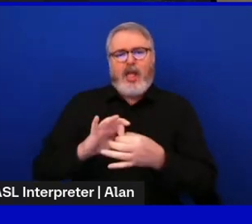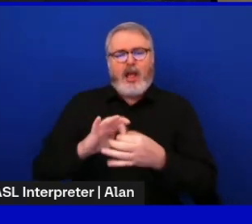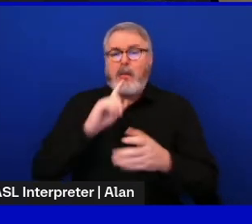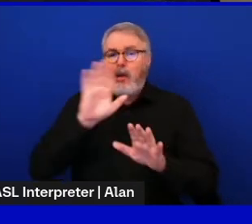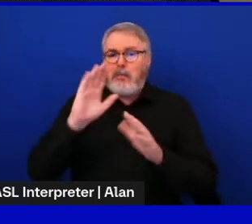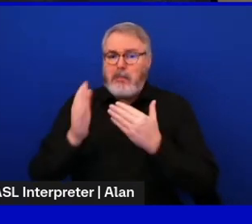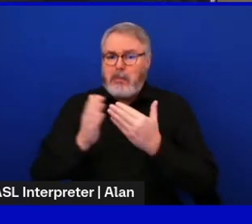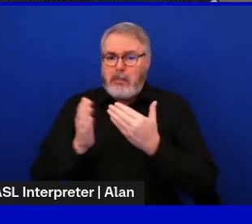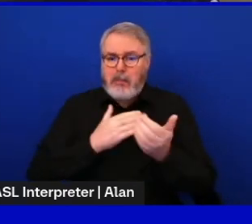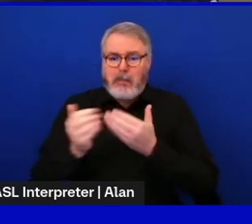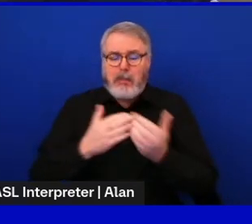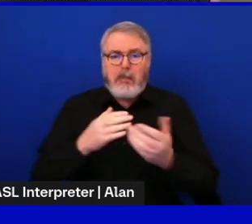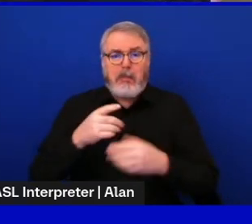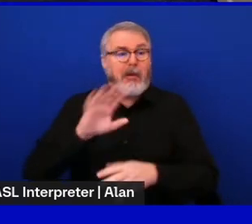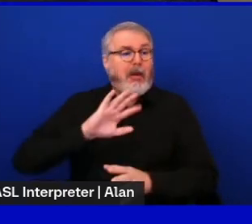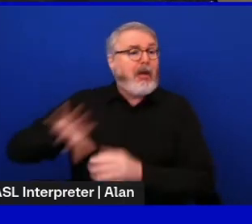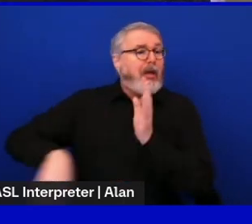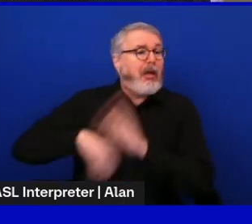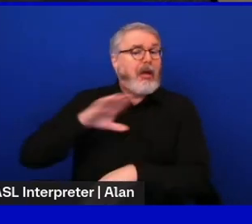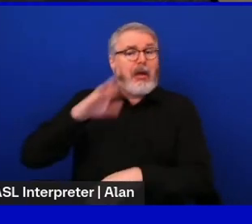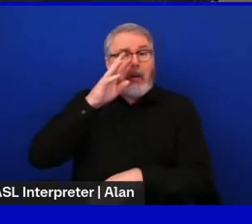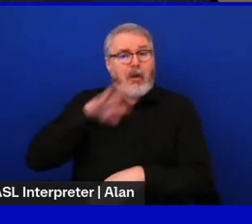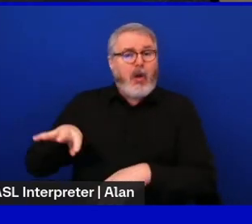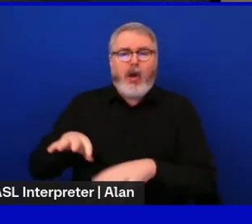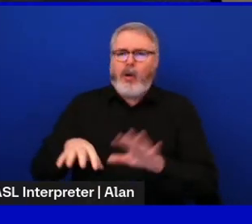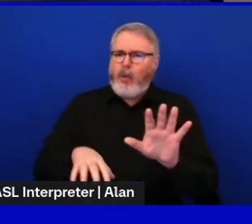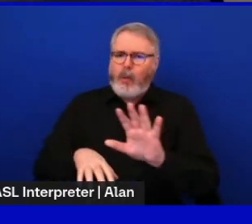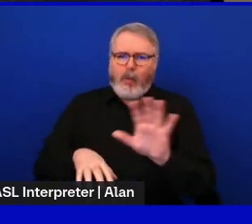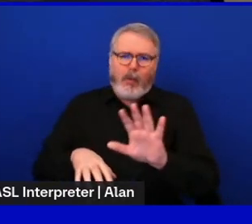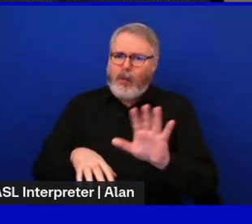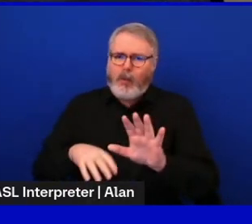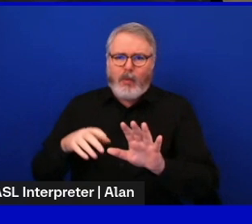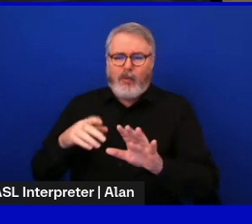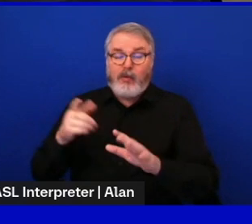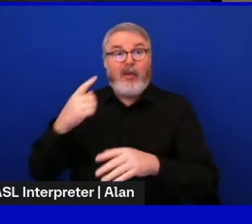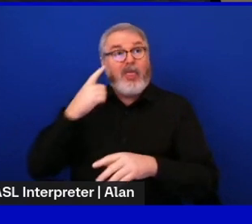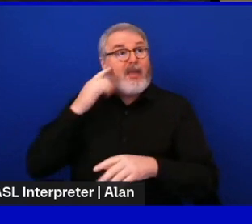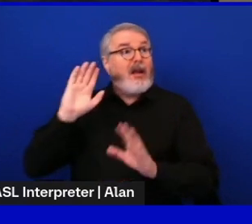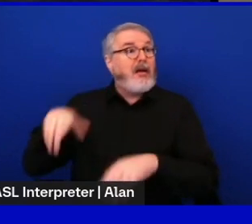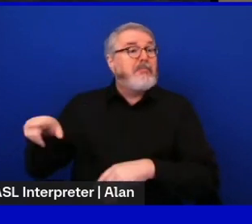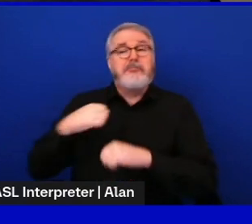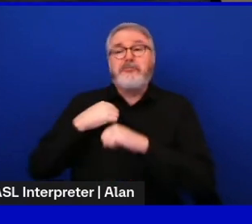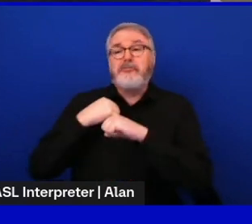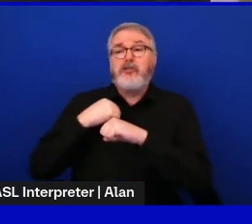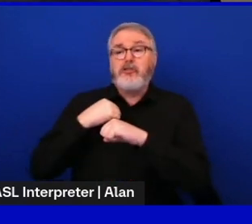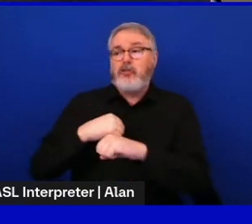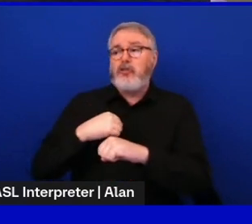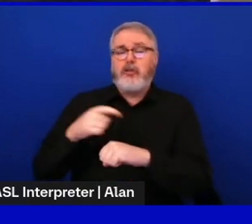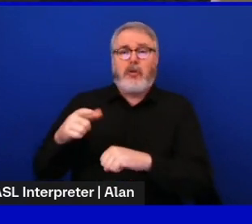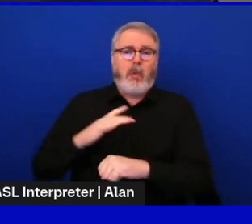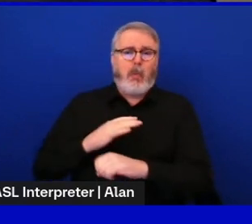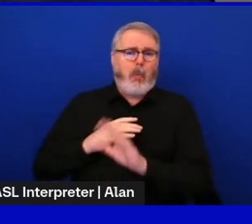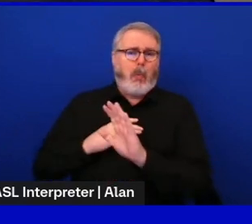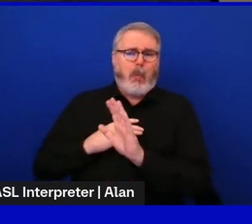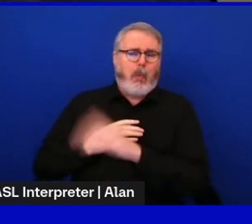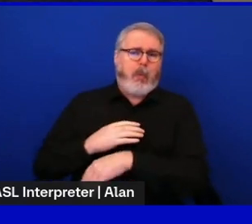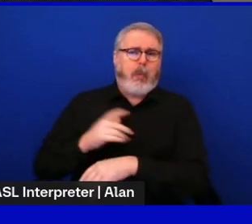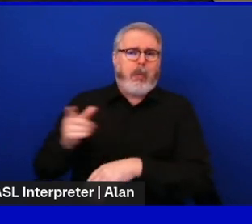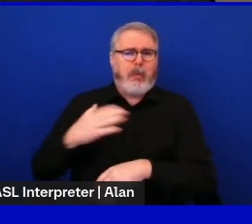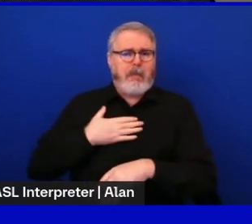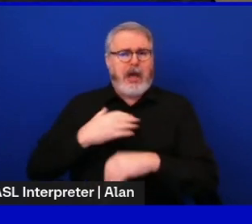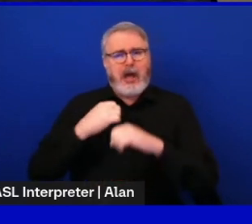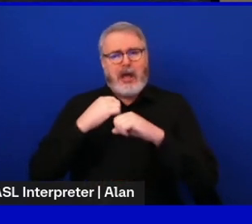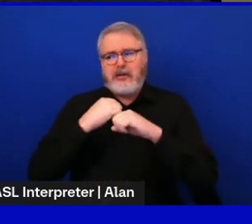be ignoring them and only relying on relying on security being, your infrastructure being secured